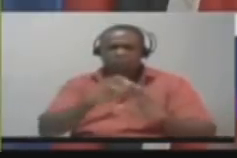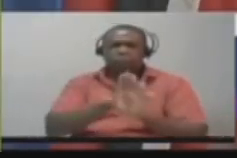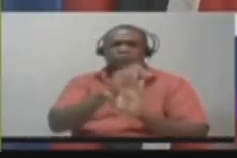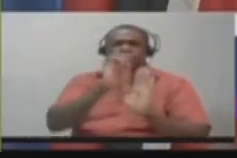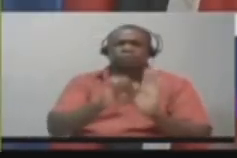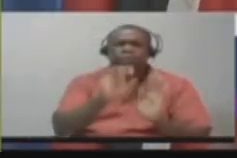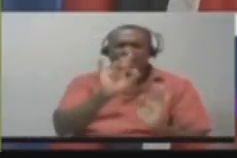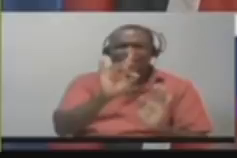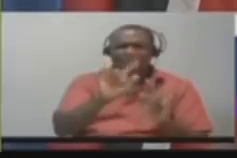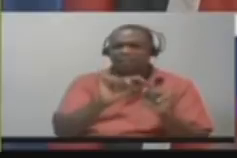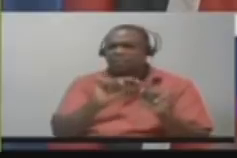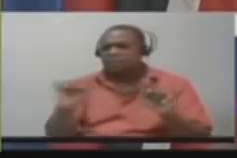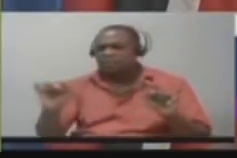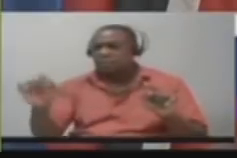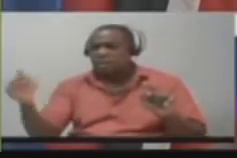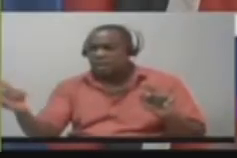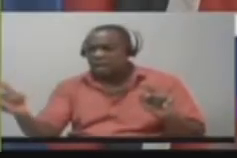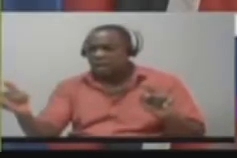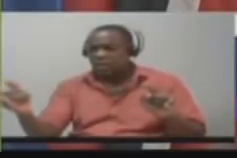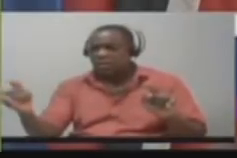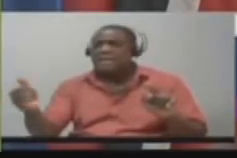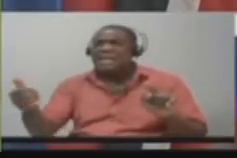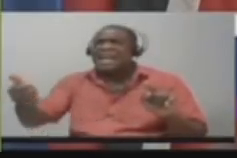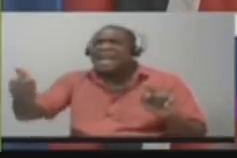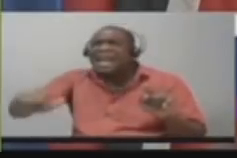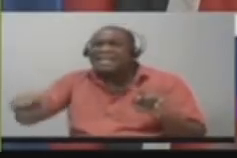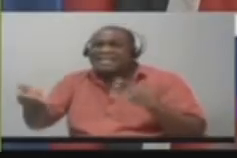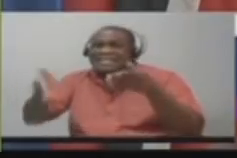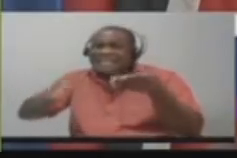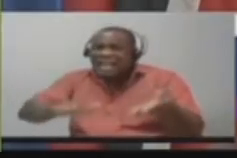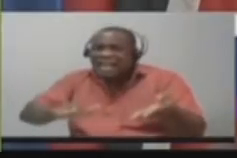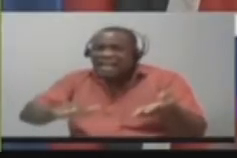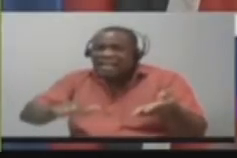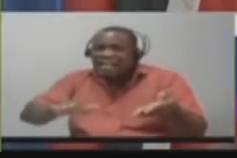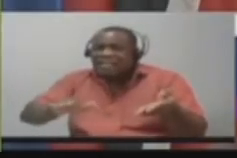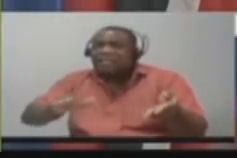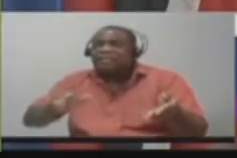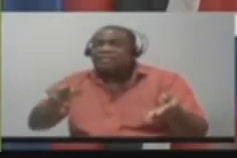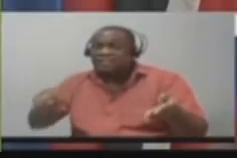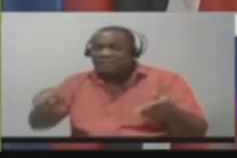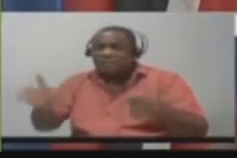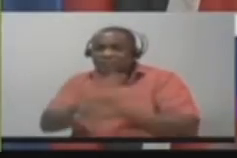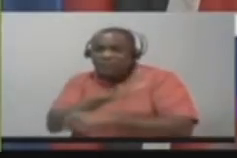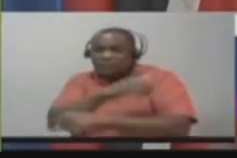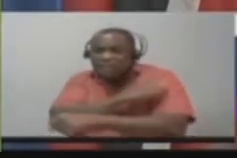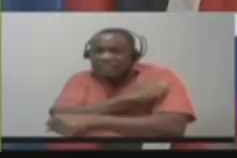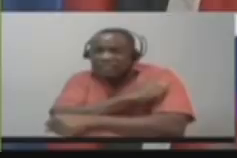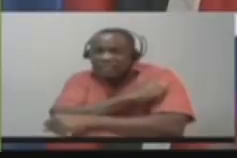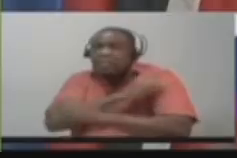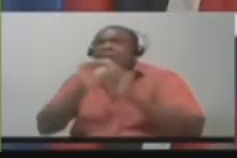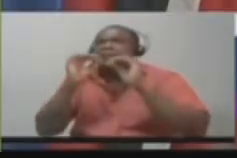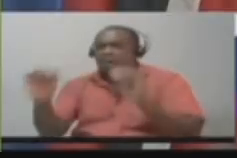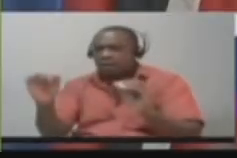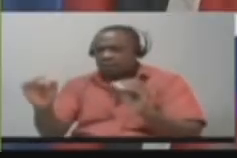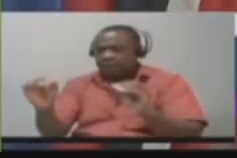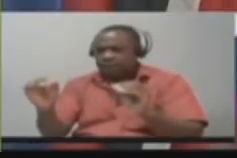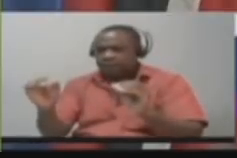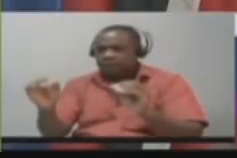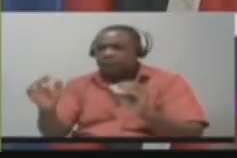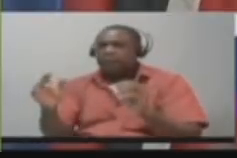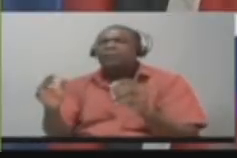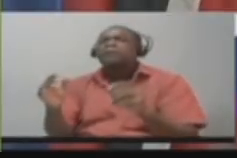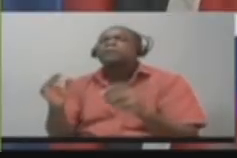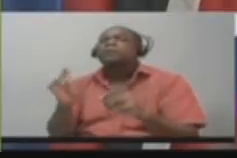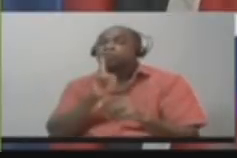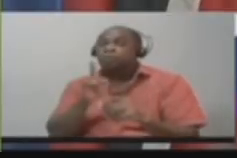none of the deaths occurred in fully vaccinated individuals. There was a question about